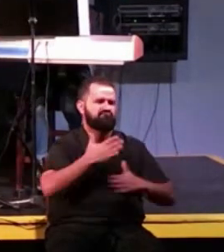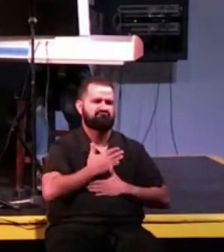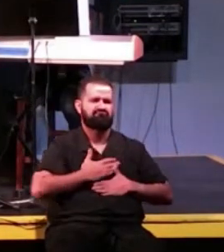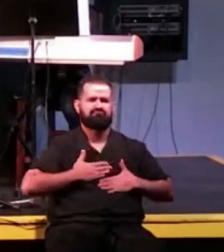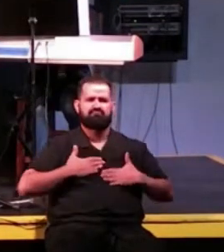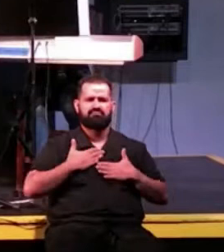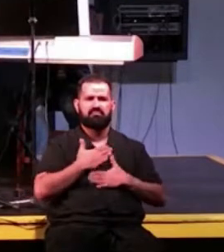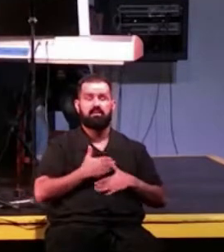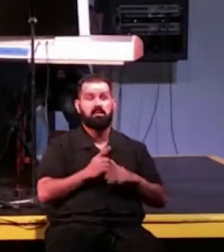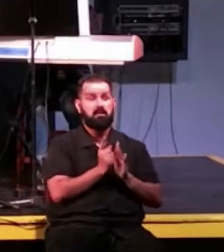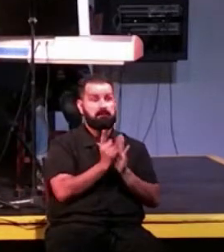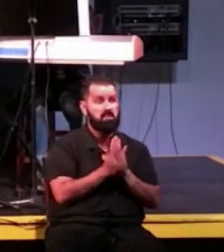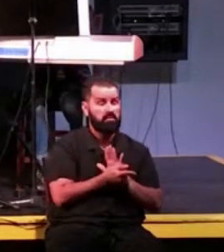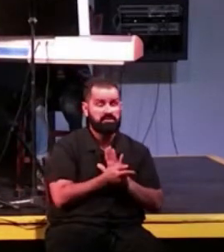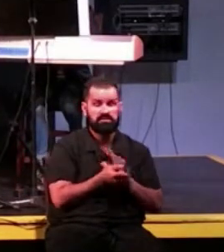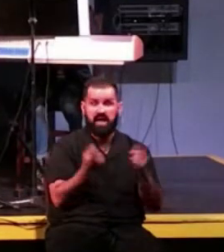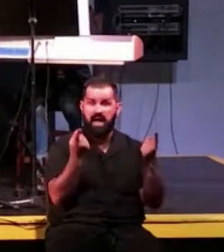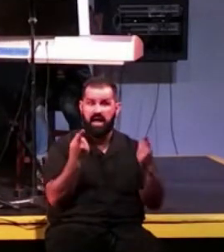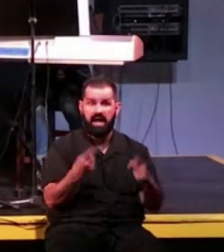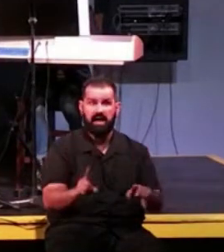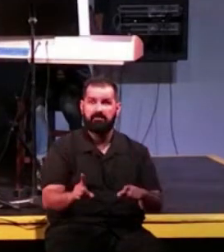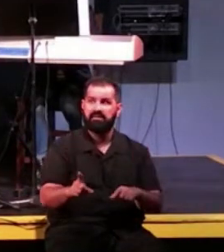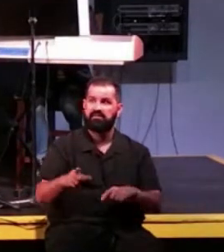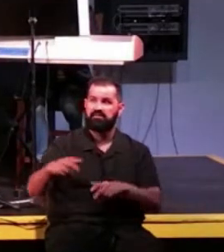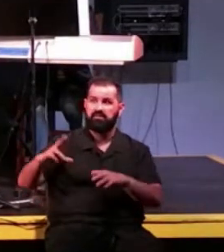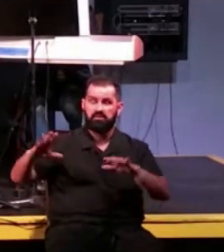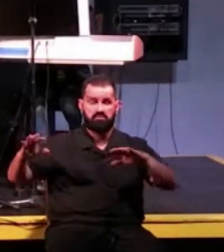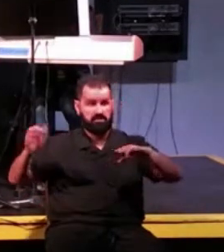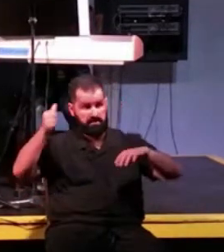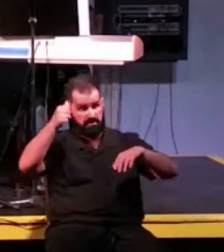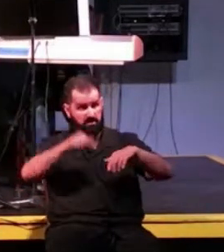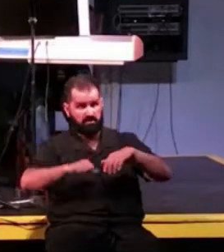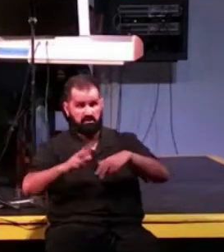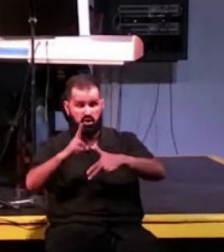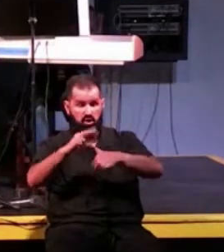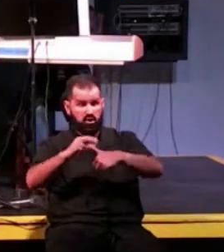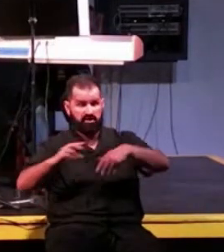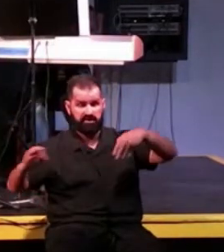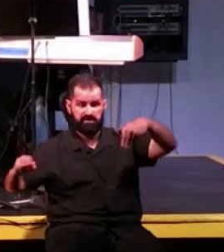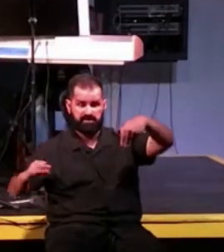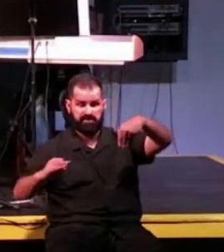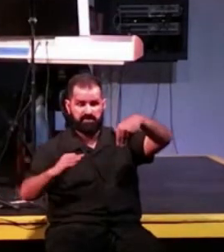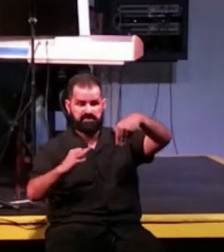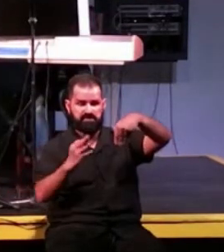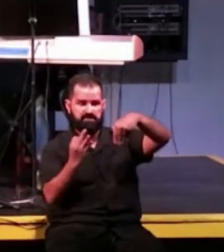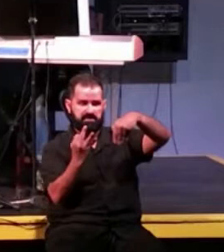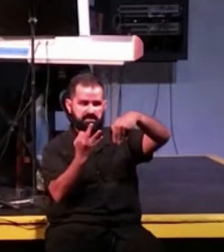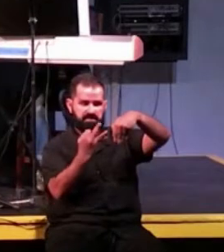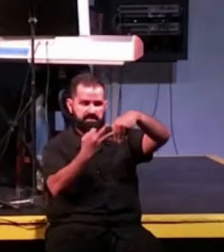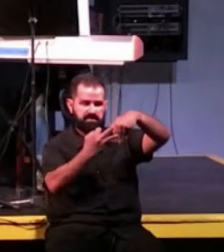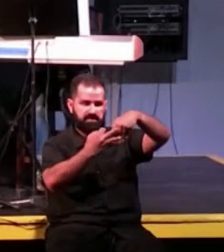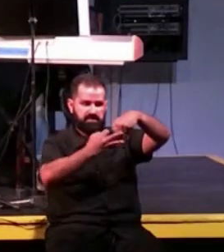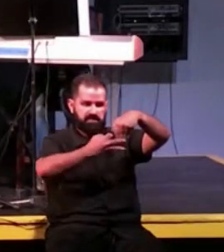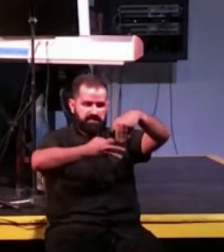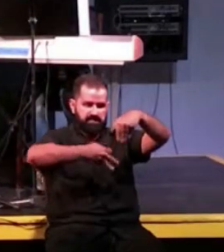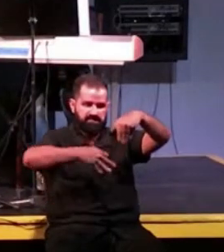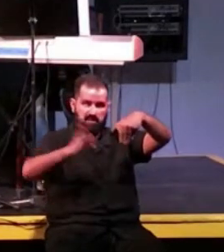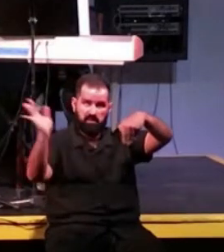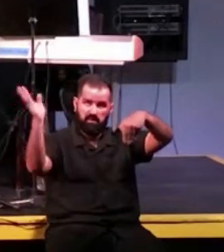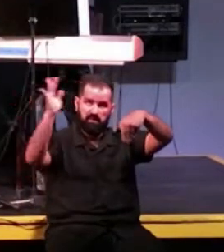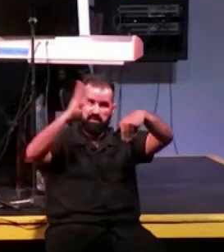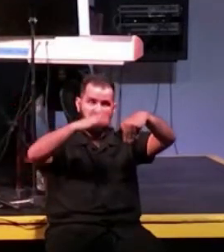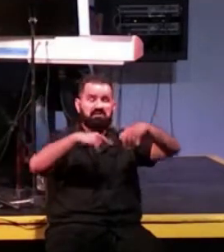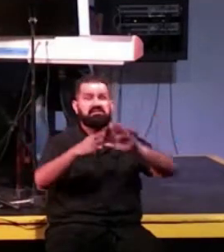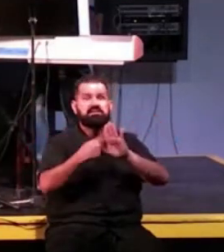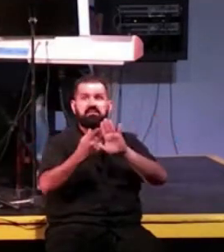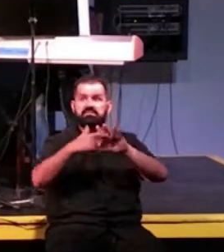And there were moments that these rain bands would come through and you couldn't see a foot in front of you. And the